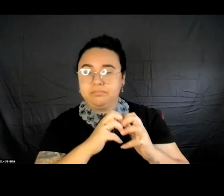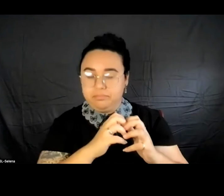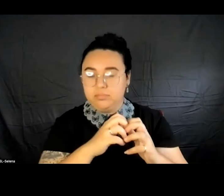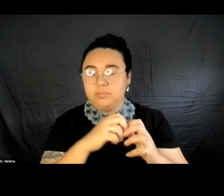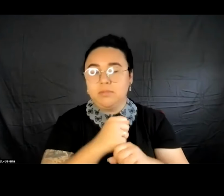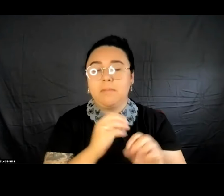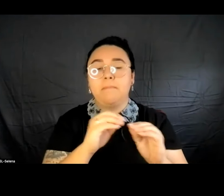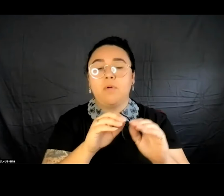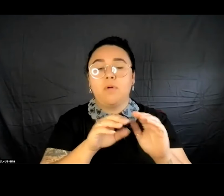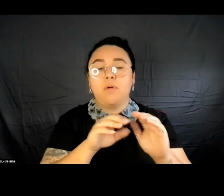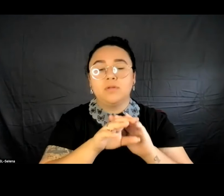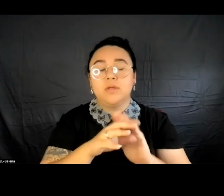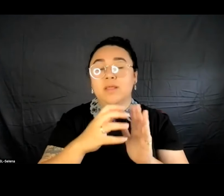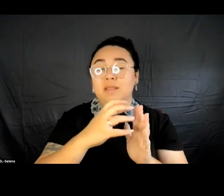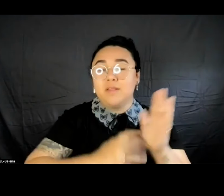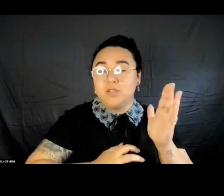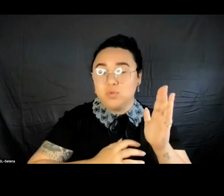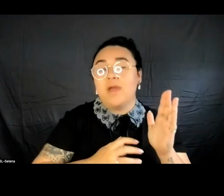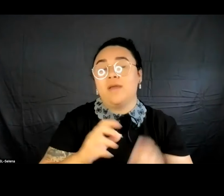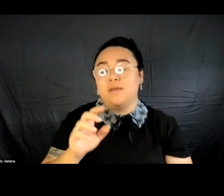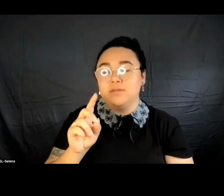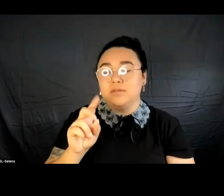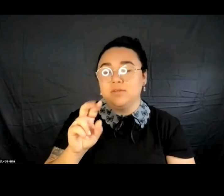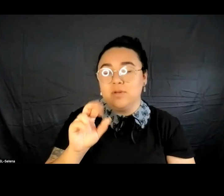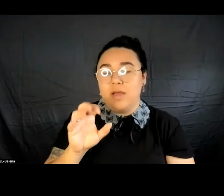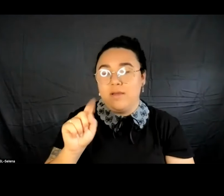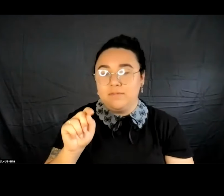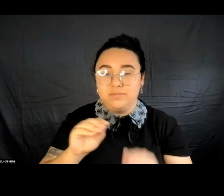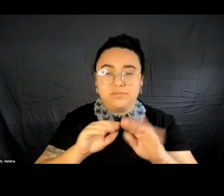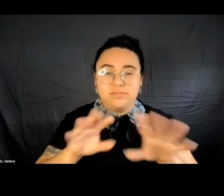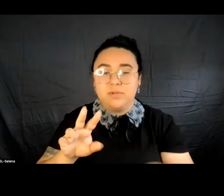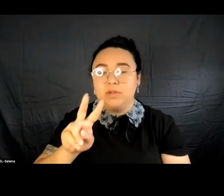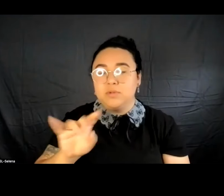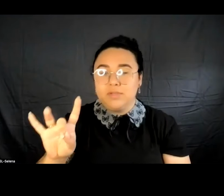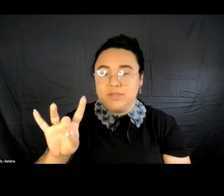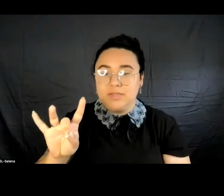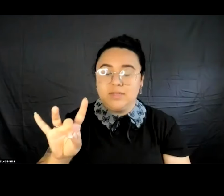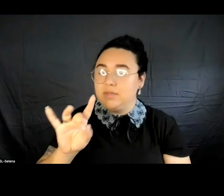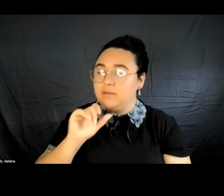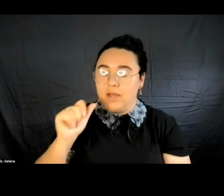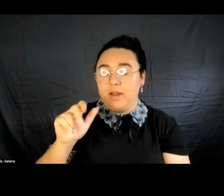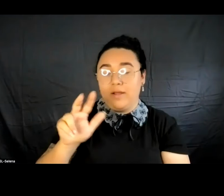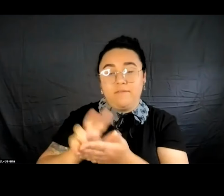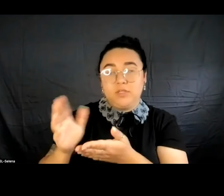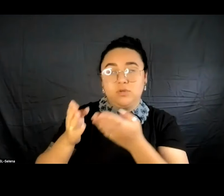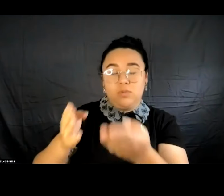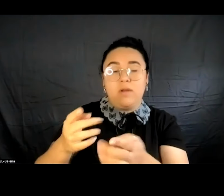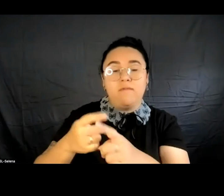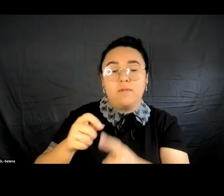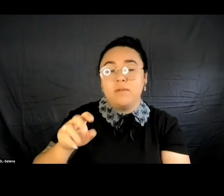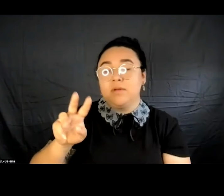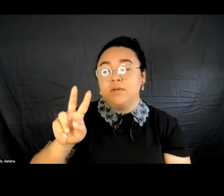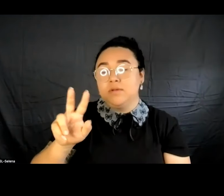draft came out in 2008, and it wasn't an official recommendation from the W3C until